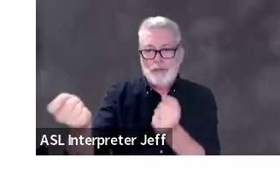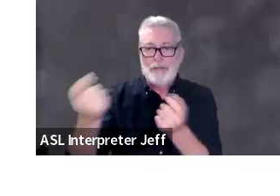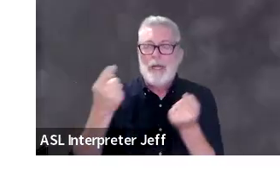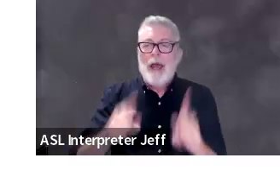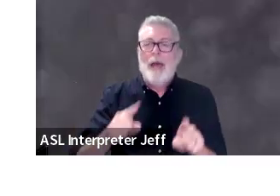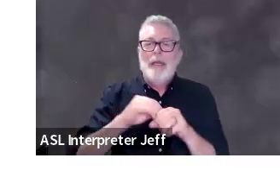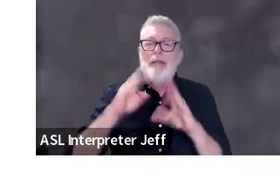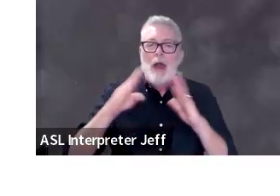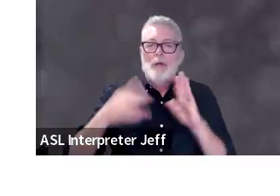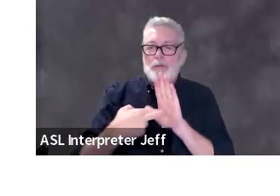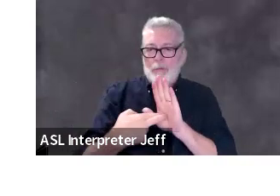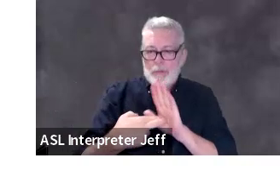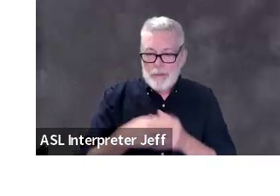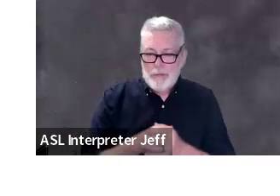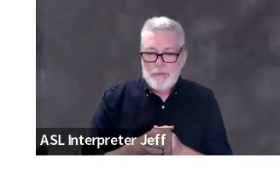the House